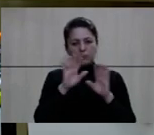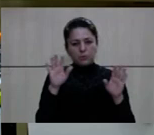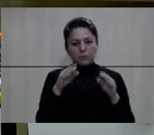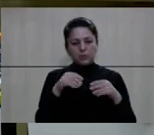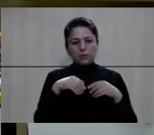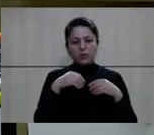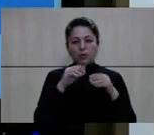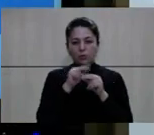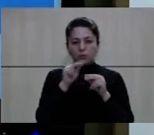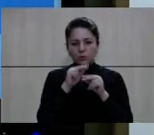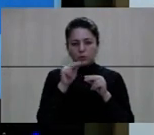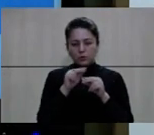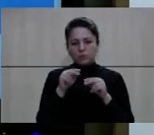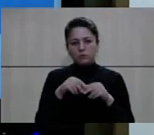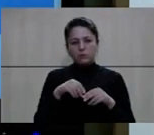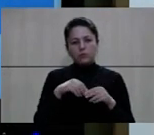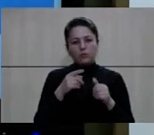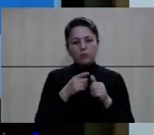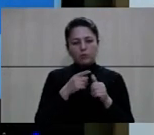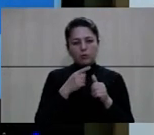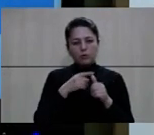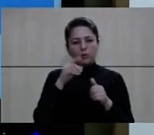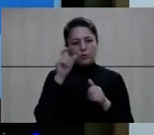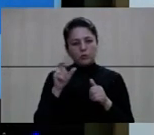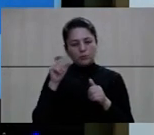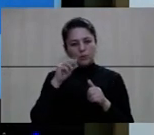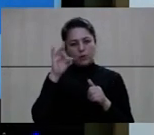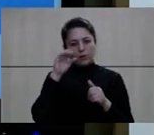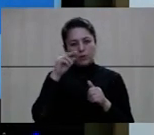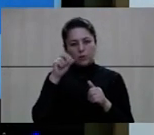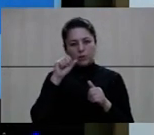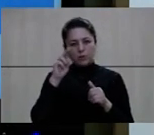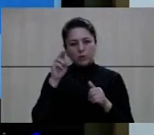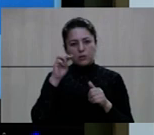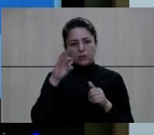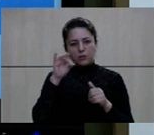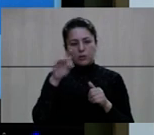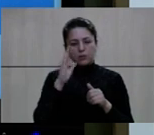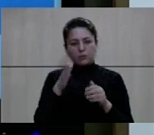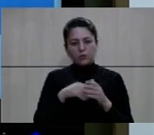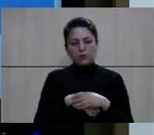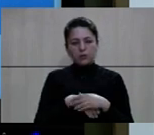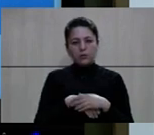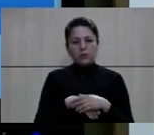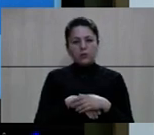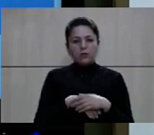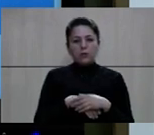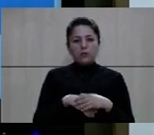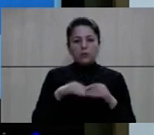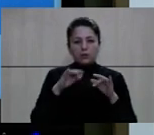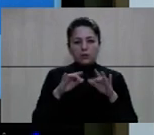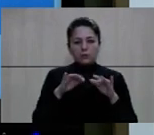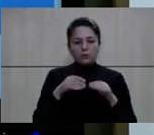tutuvchi redaktorlar hisoblanadi. Bu kasb egalarini ham mana shu odam belgili tizim tipiga kiritib o'tdim.